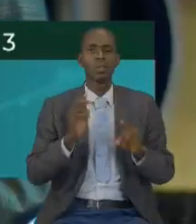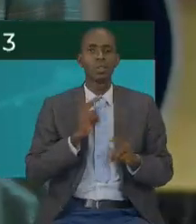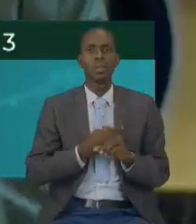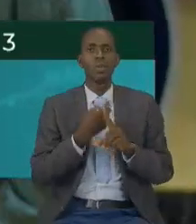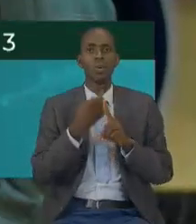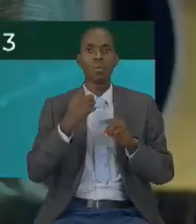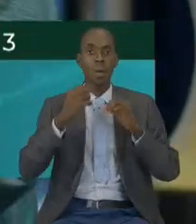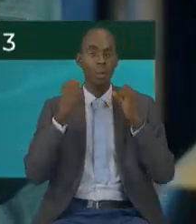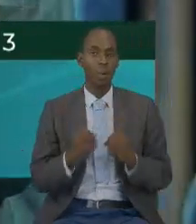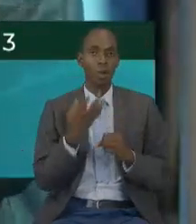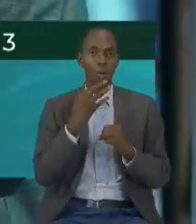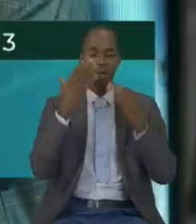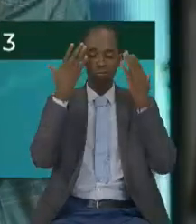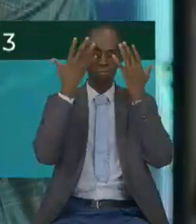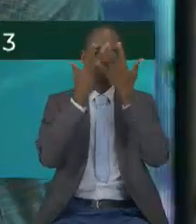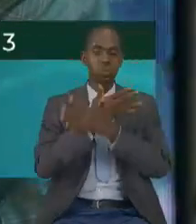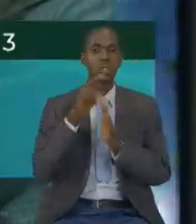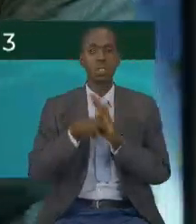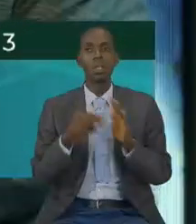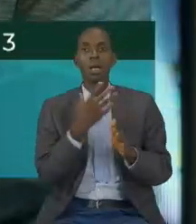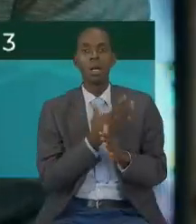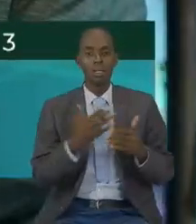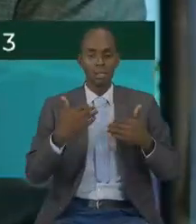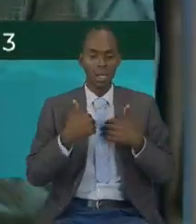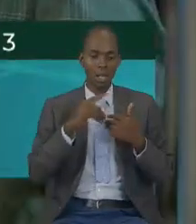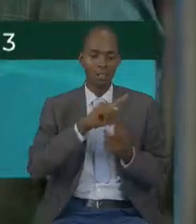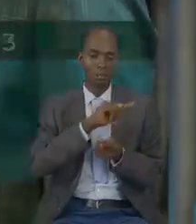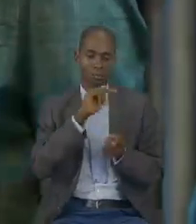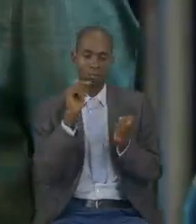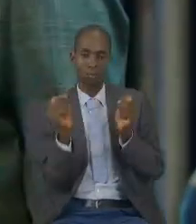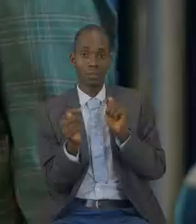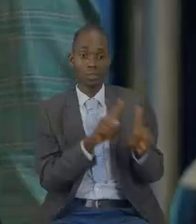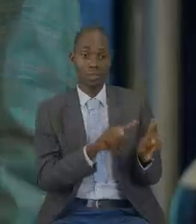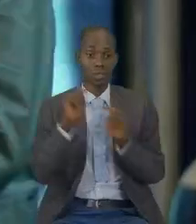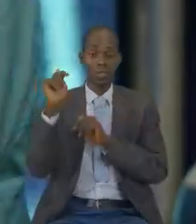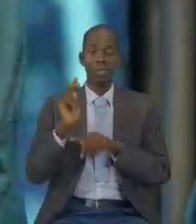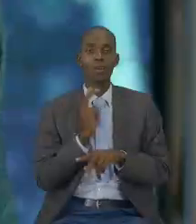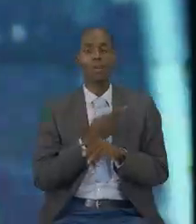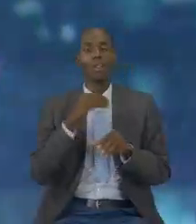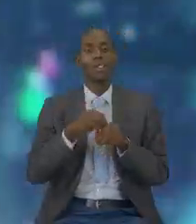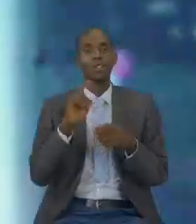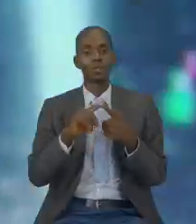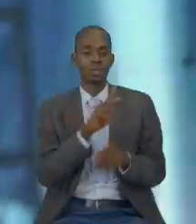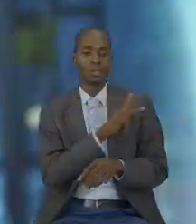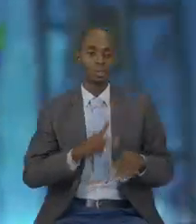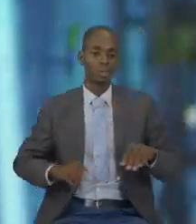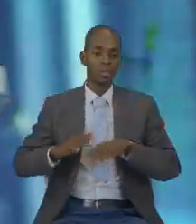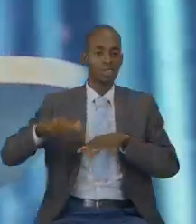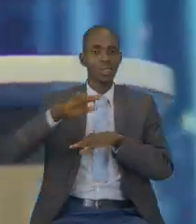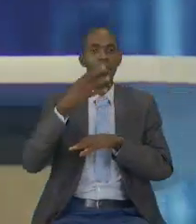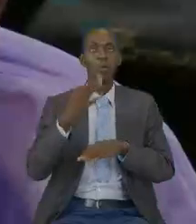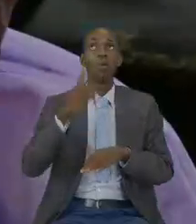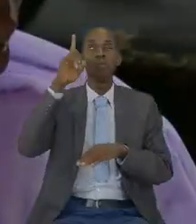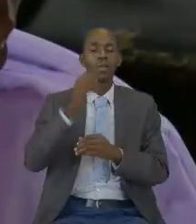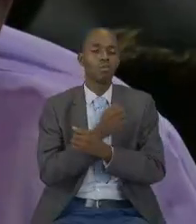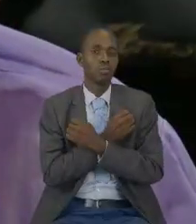power of darkness and has translated us into the kingdom of his dear